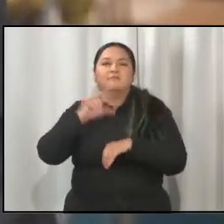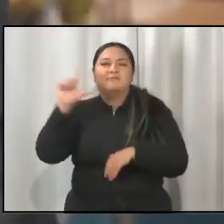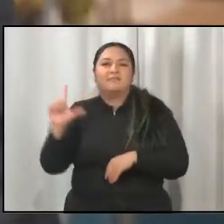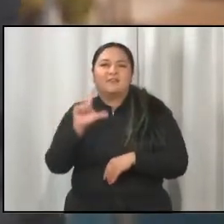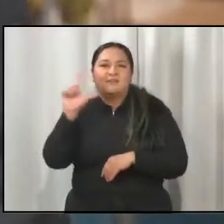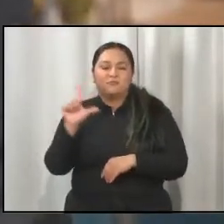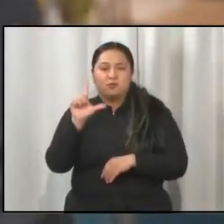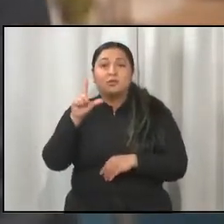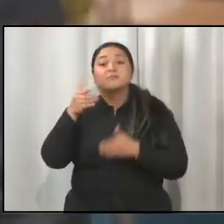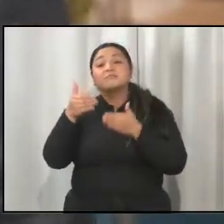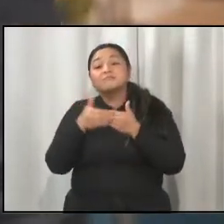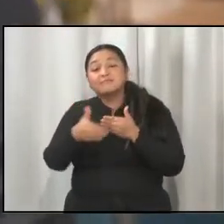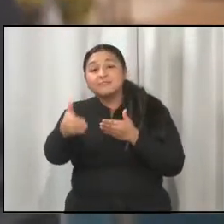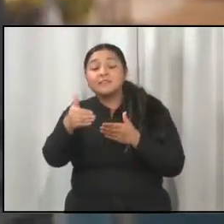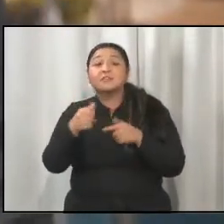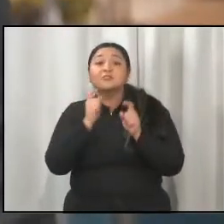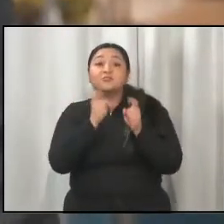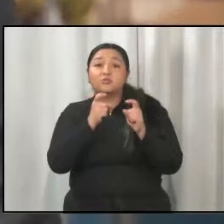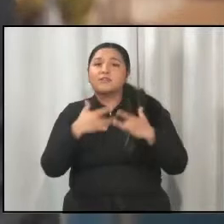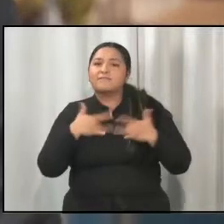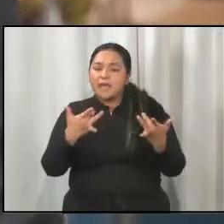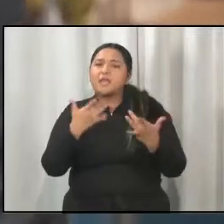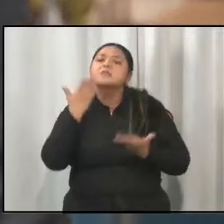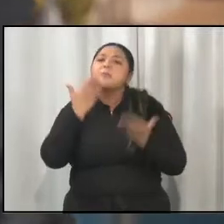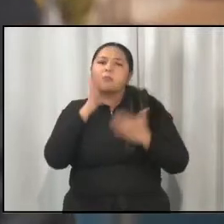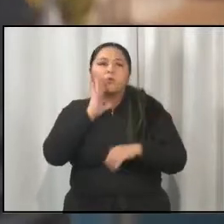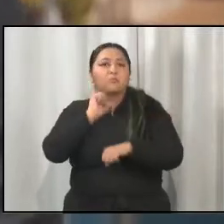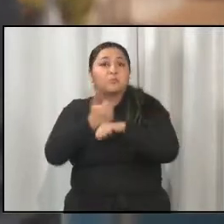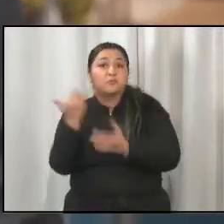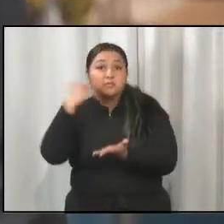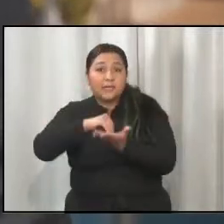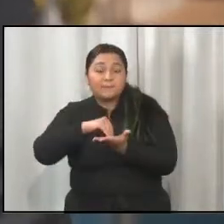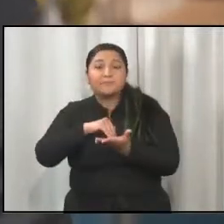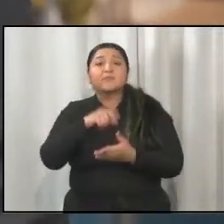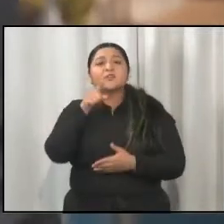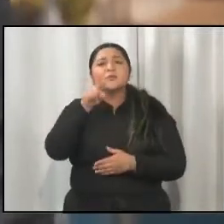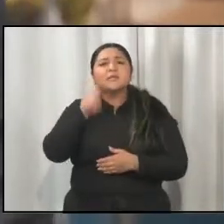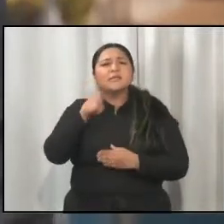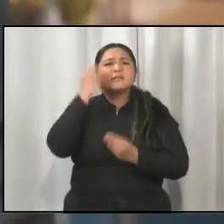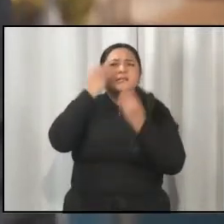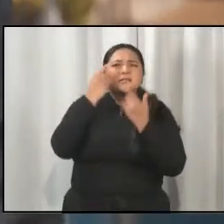donation events based on the success of this one. For donation ideas, please visit